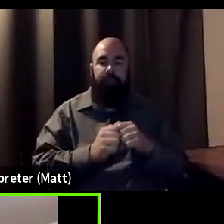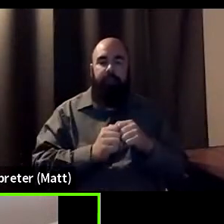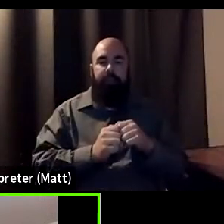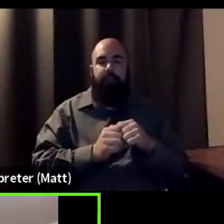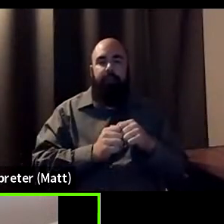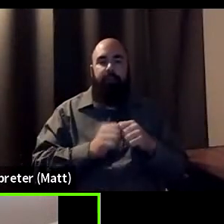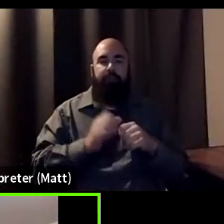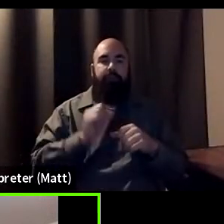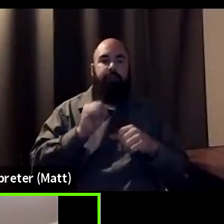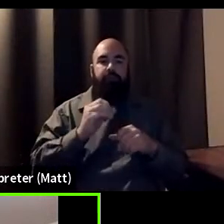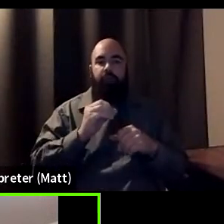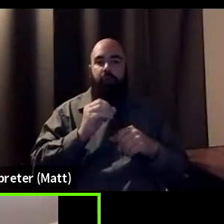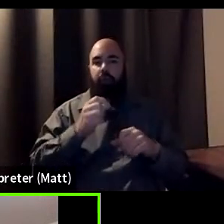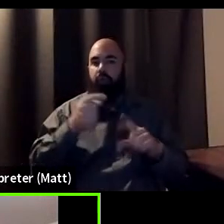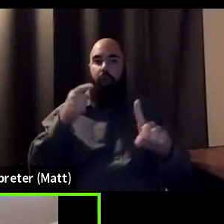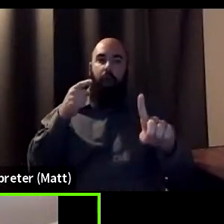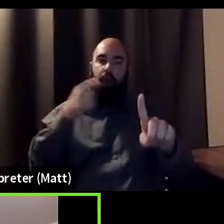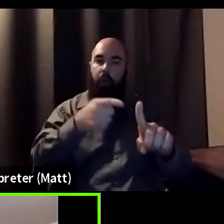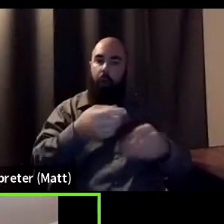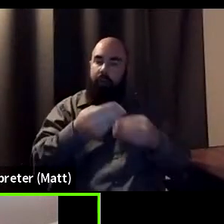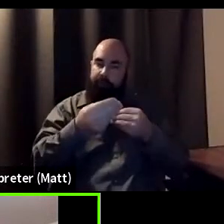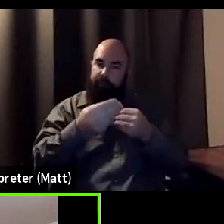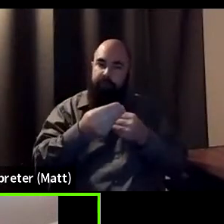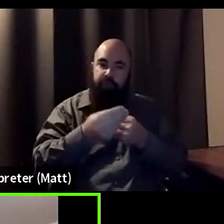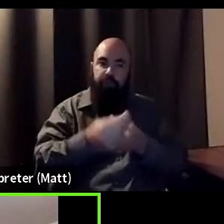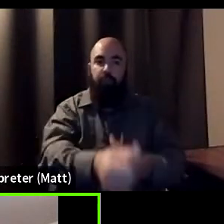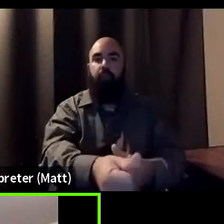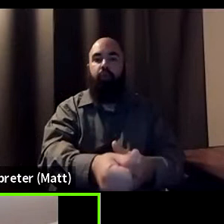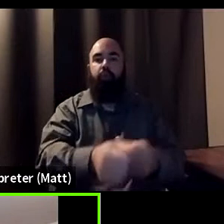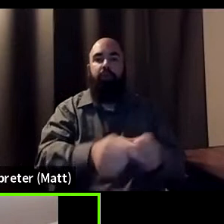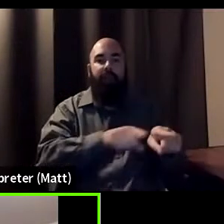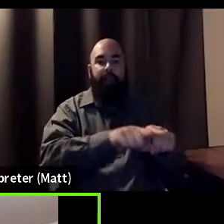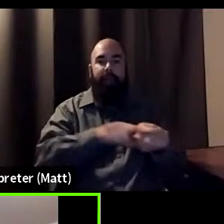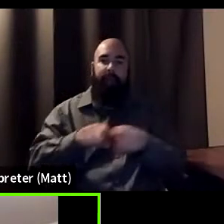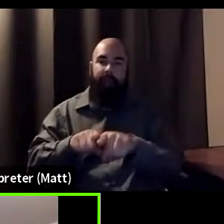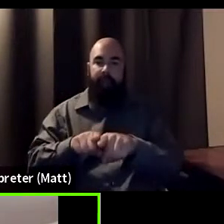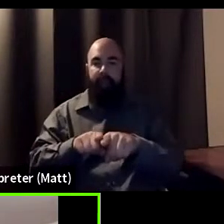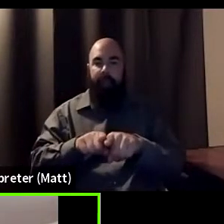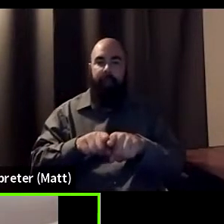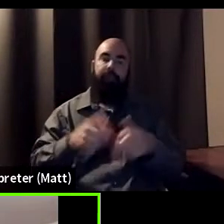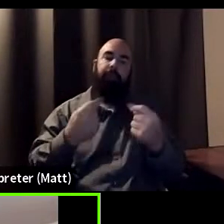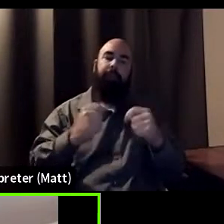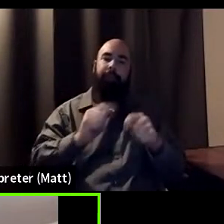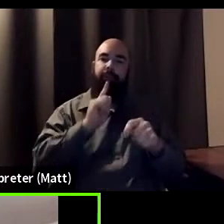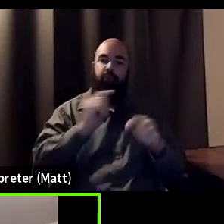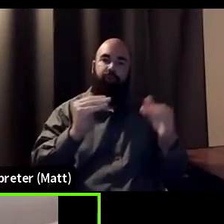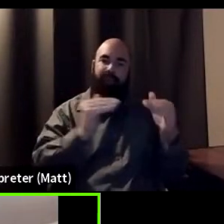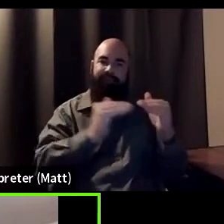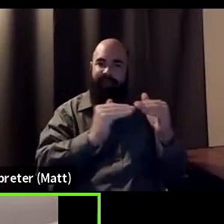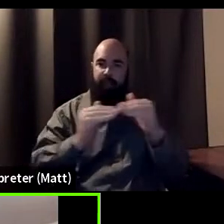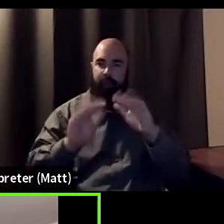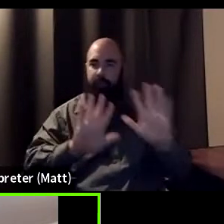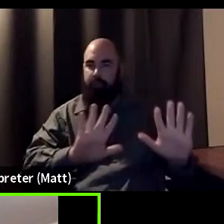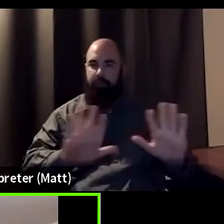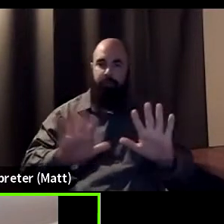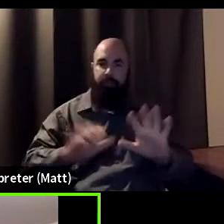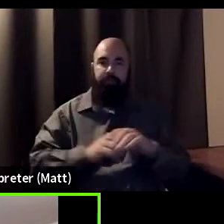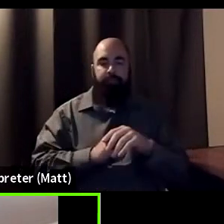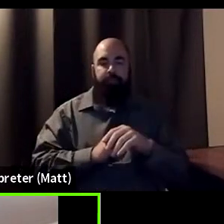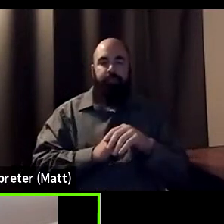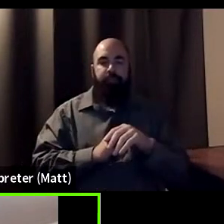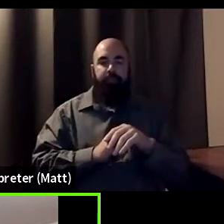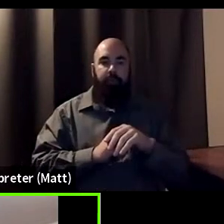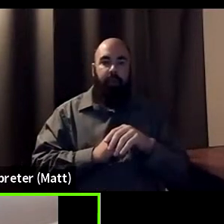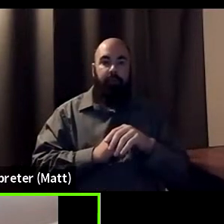trying to do it efficiently, and we're also trying to do it equitably. And so when you're trying to